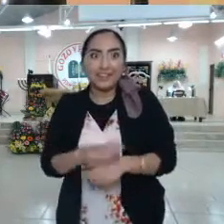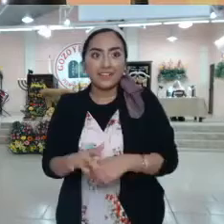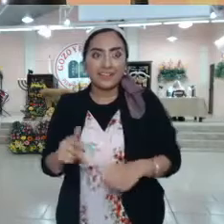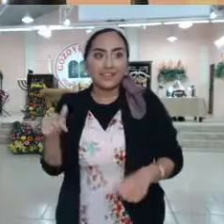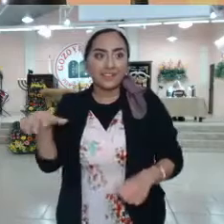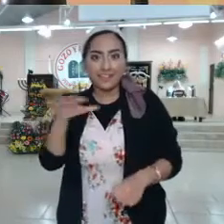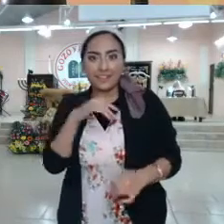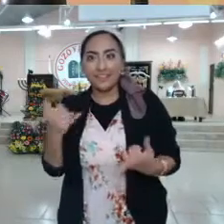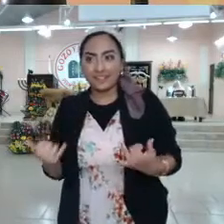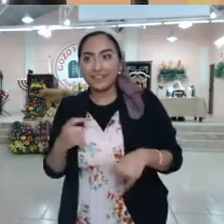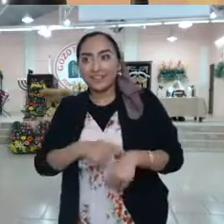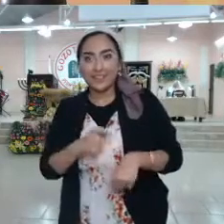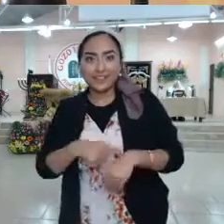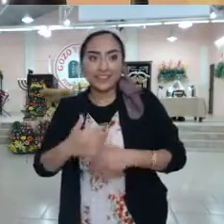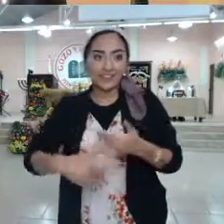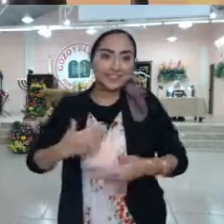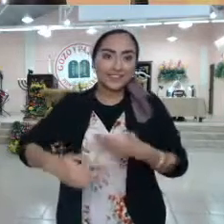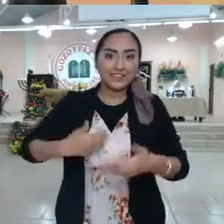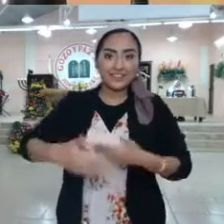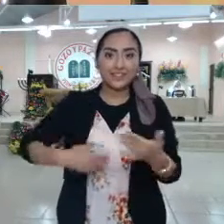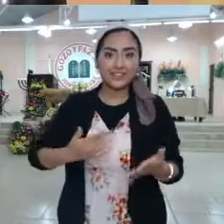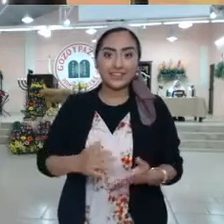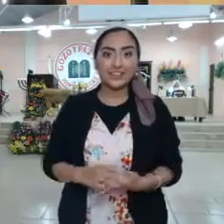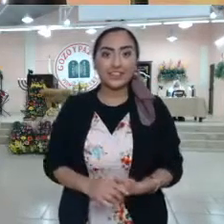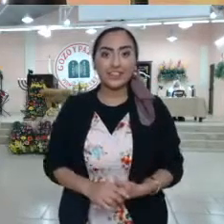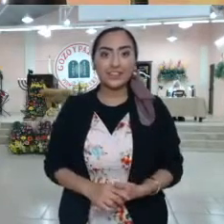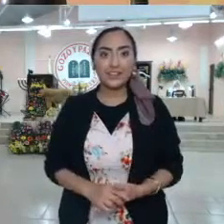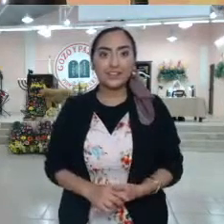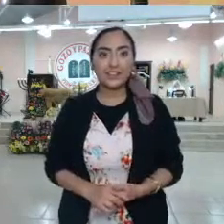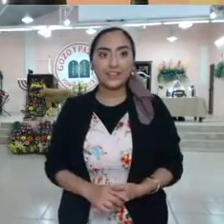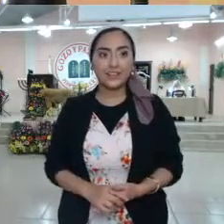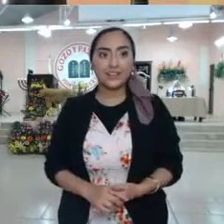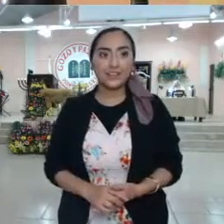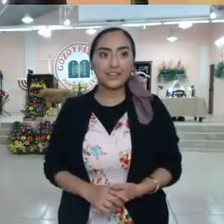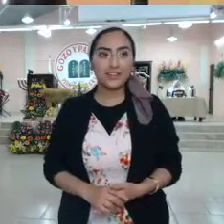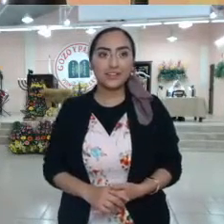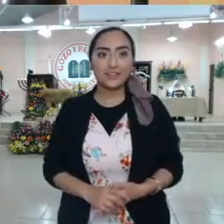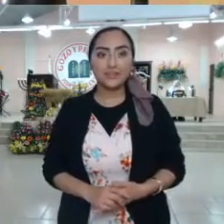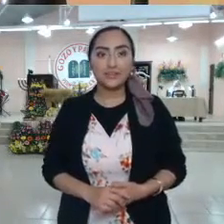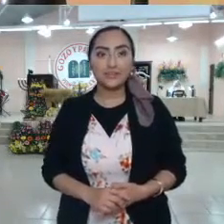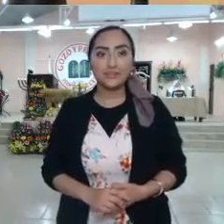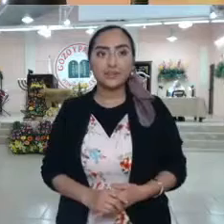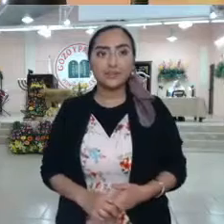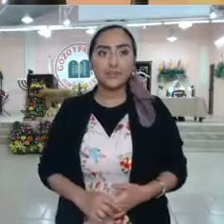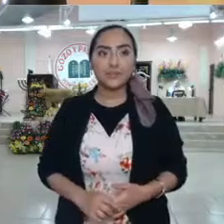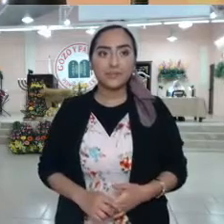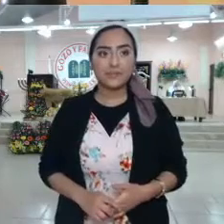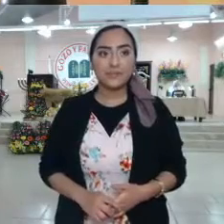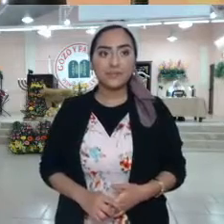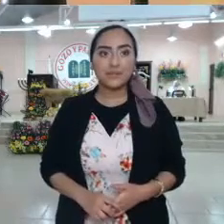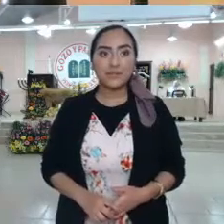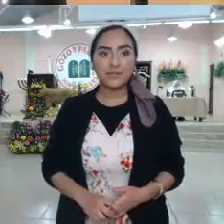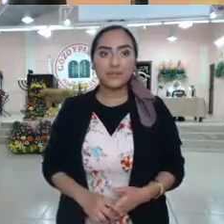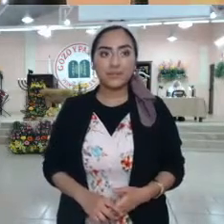We wouldn't fit right now. No, Cupido es el otro, ¿verdad? No.